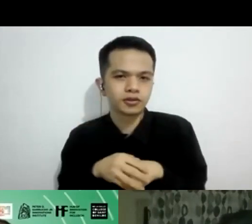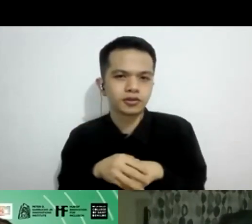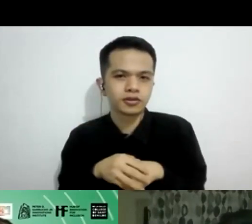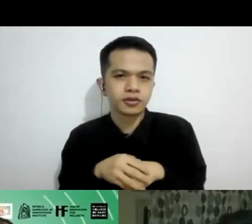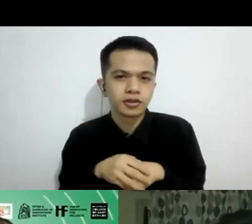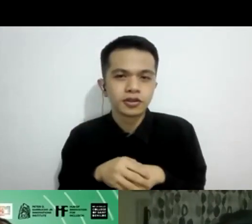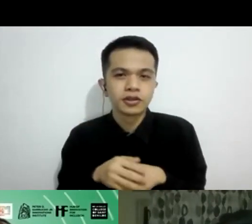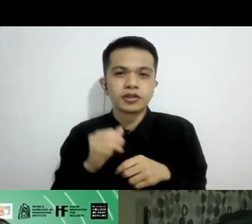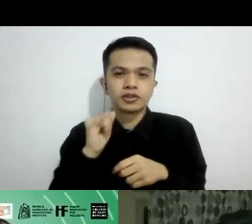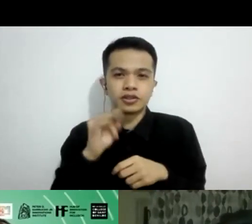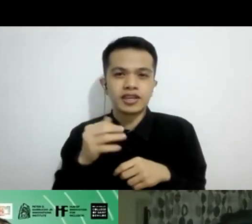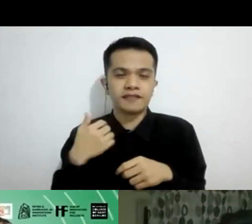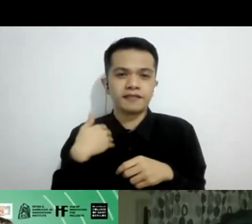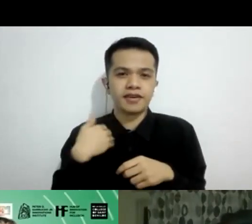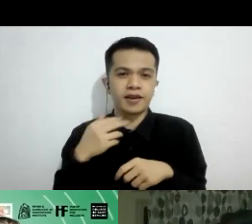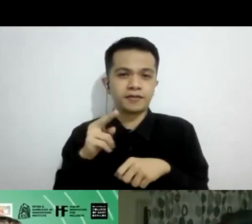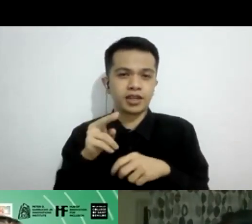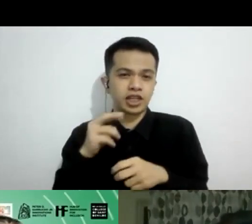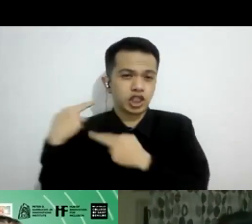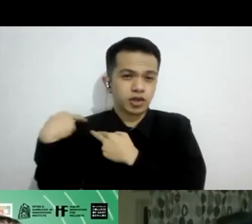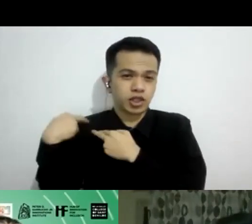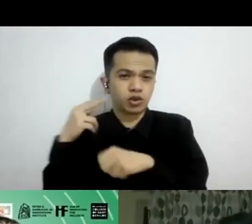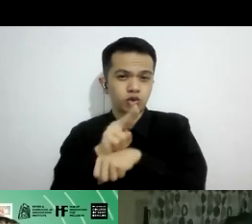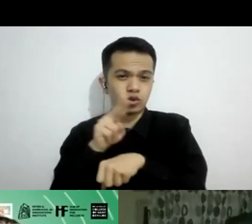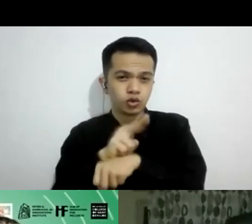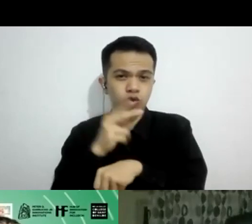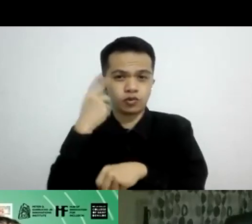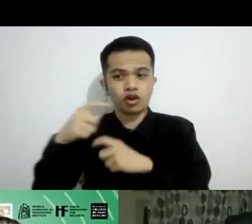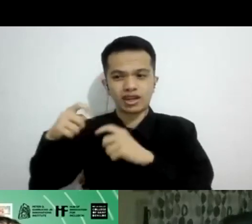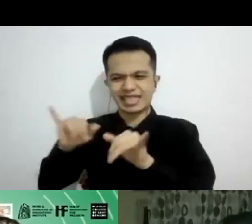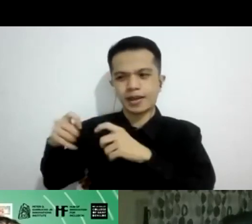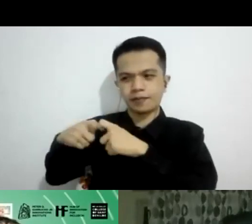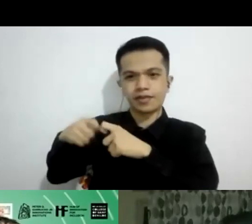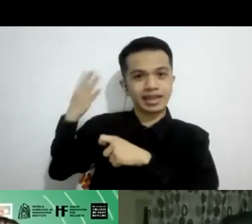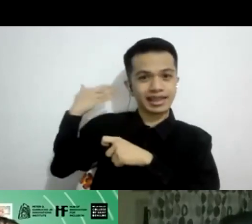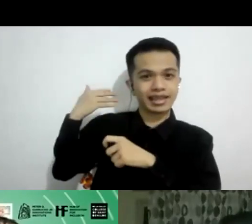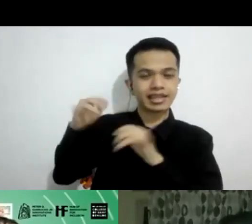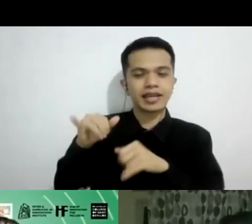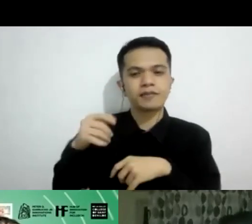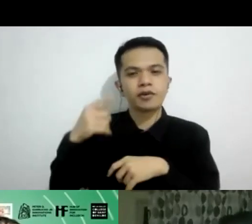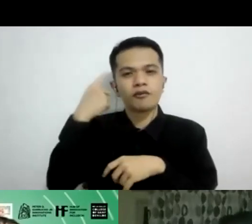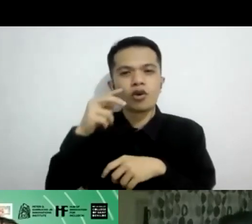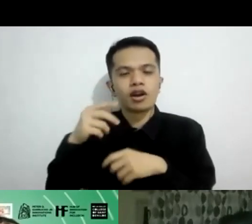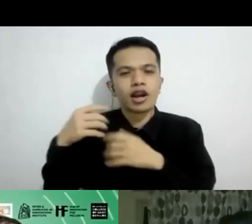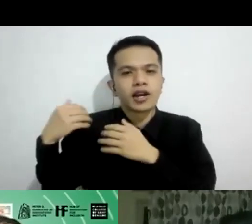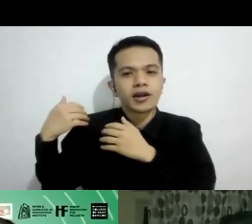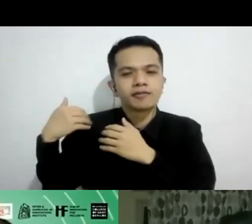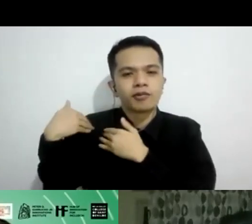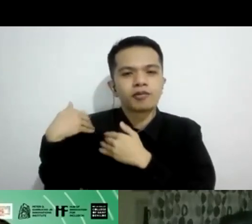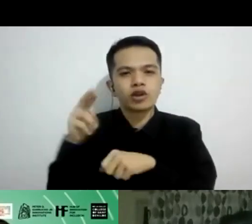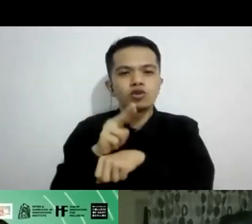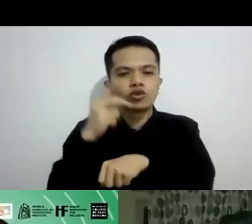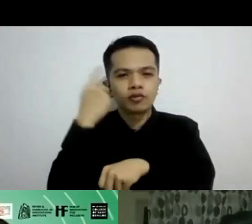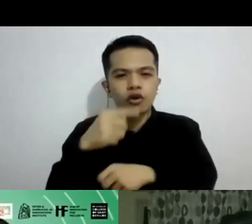if there is a responsible use of it, just like there's a responsible use for electricity, responsible use for mechanical energy or